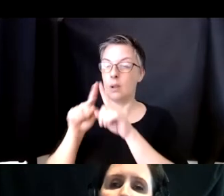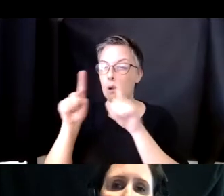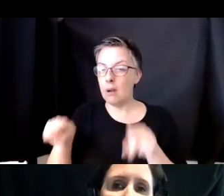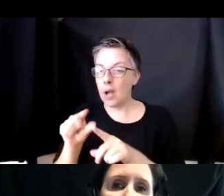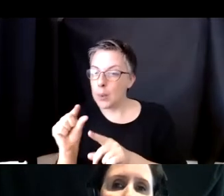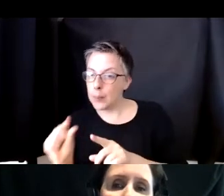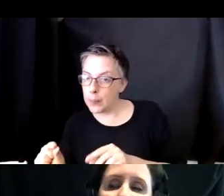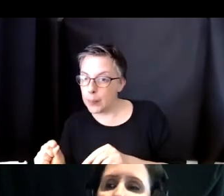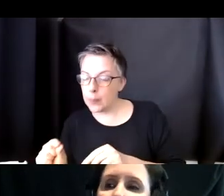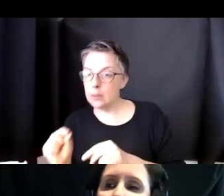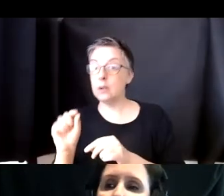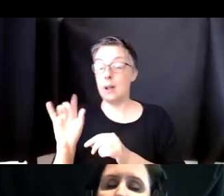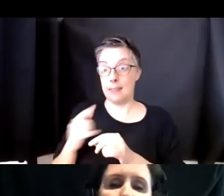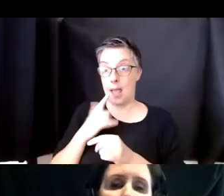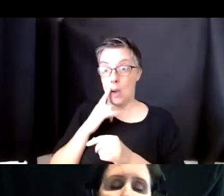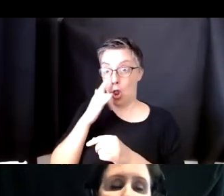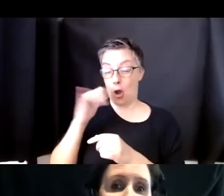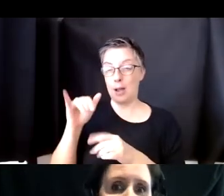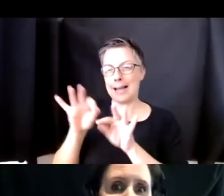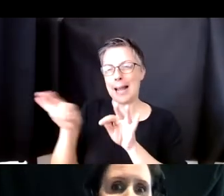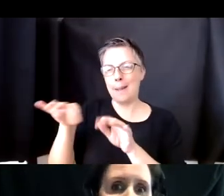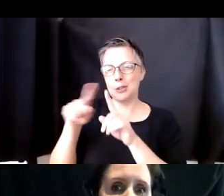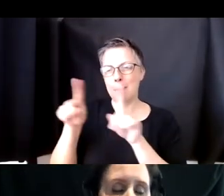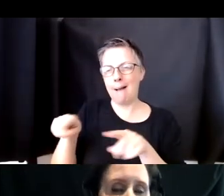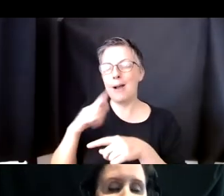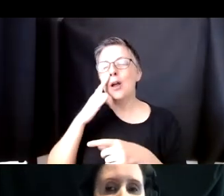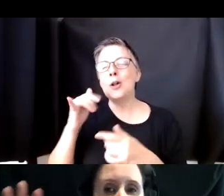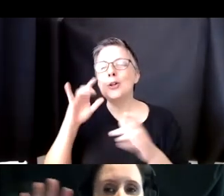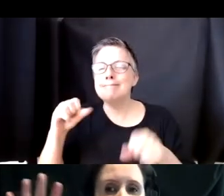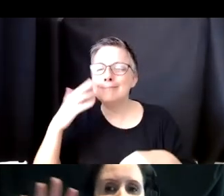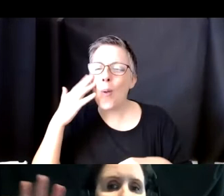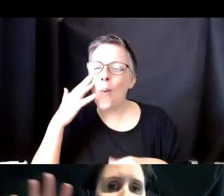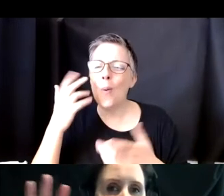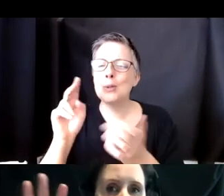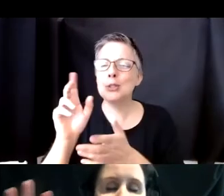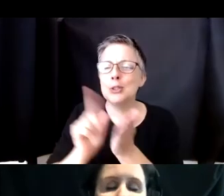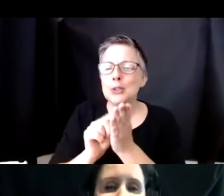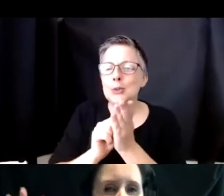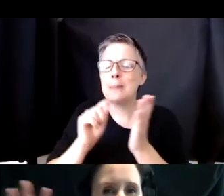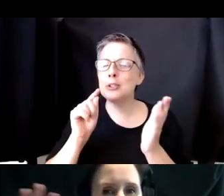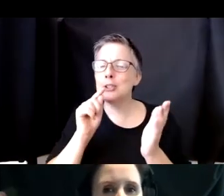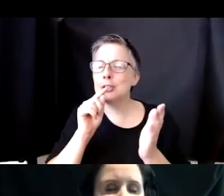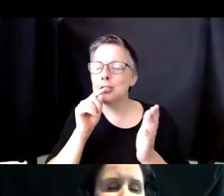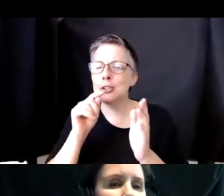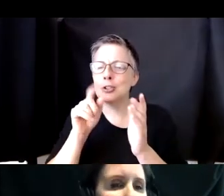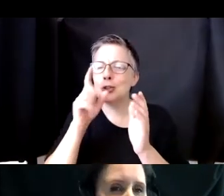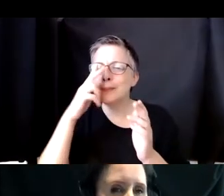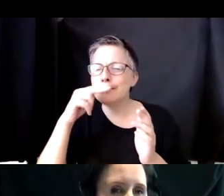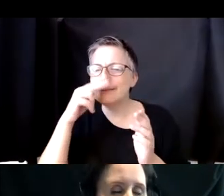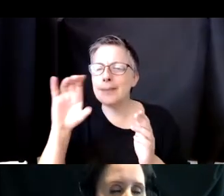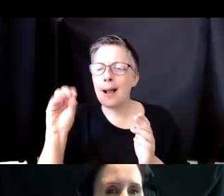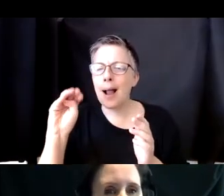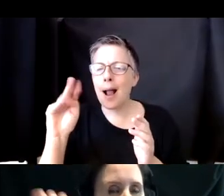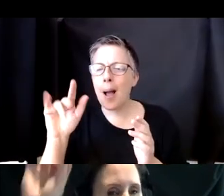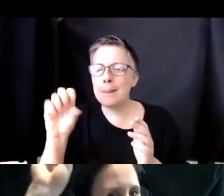a caption box that looks more like a dialogue box, like a talk bubble, kind of like with the comic book,